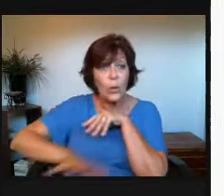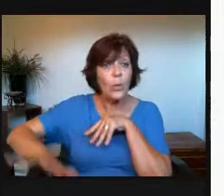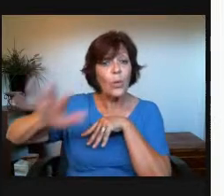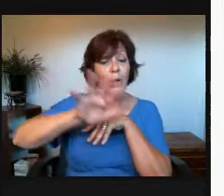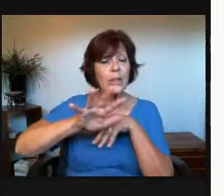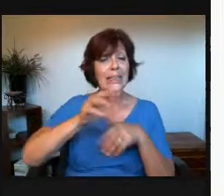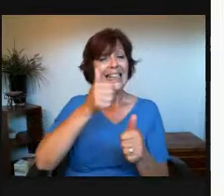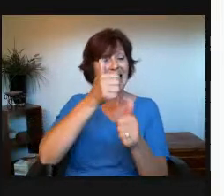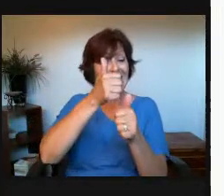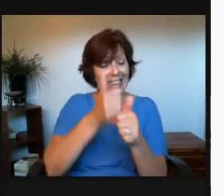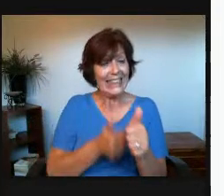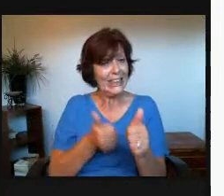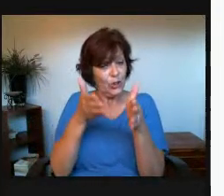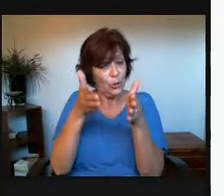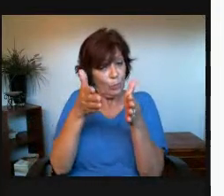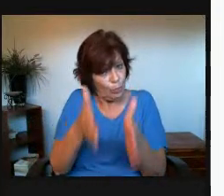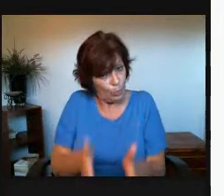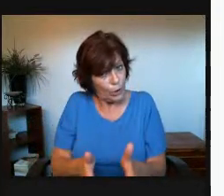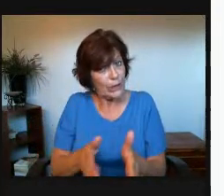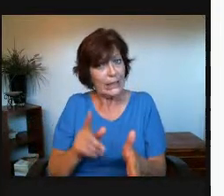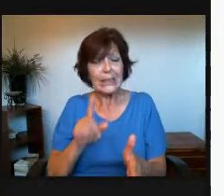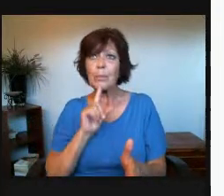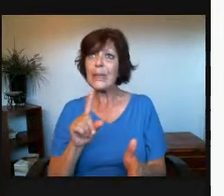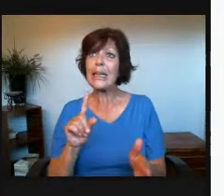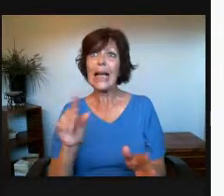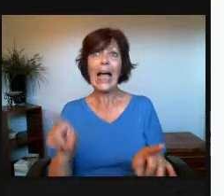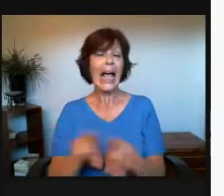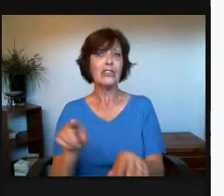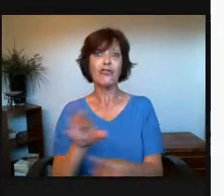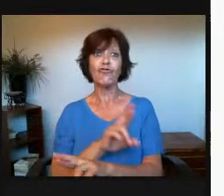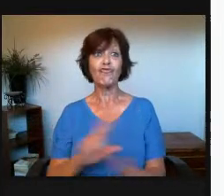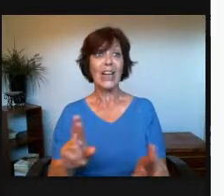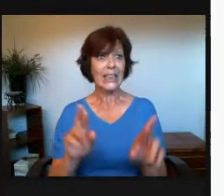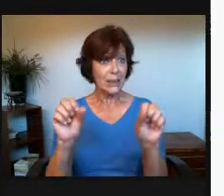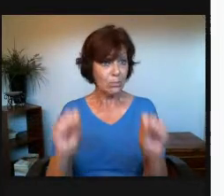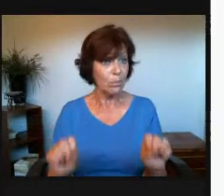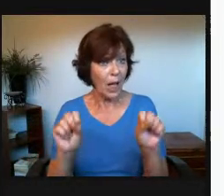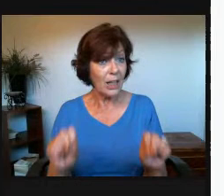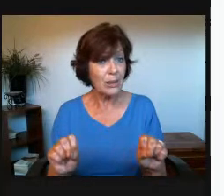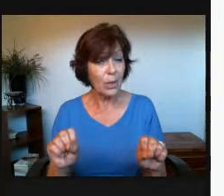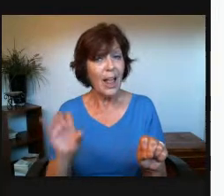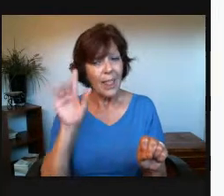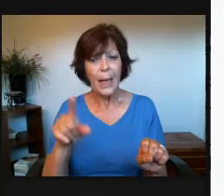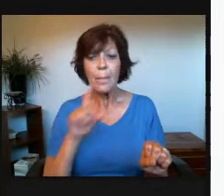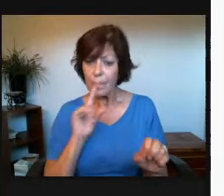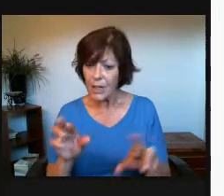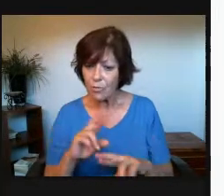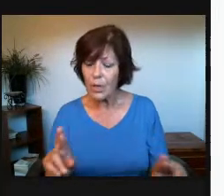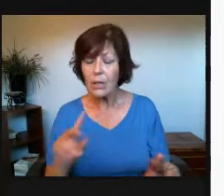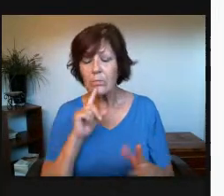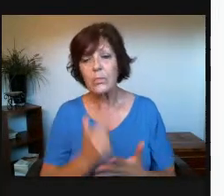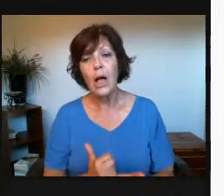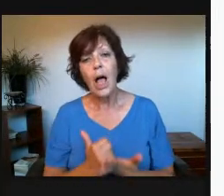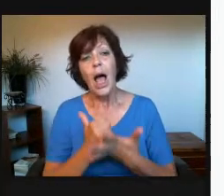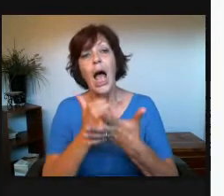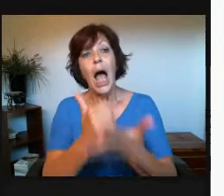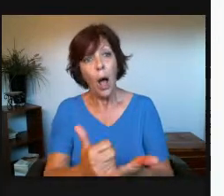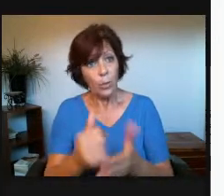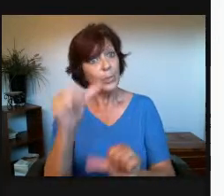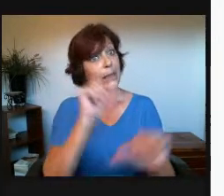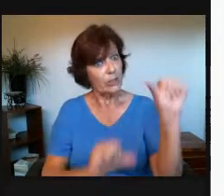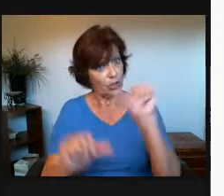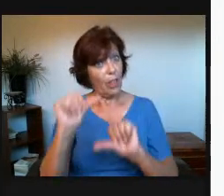if each of our citizens can be as ready as they can be, that little bit of preparedness goes a long way to help each other